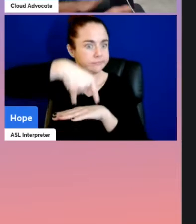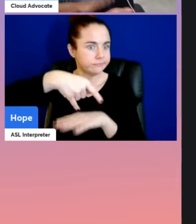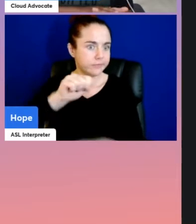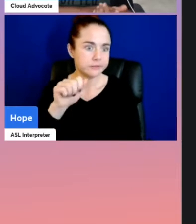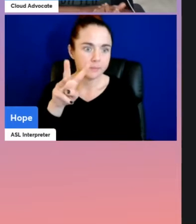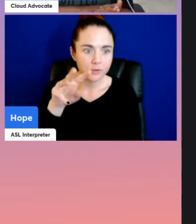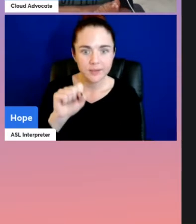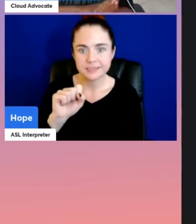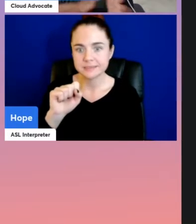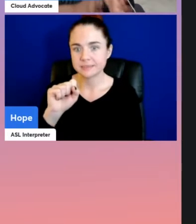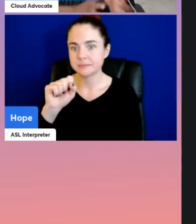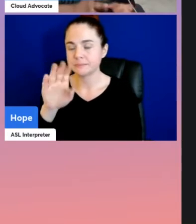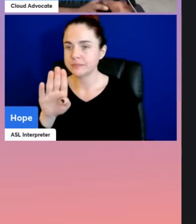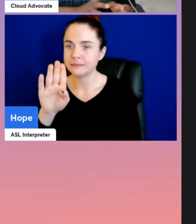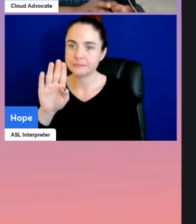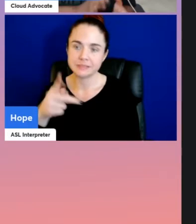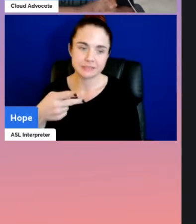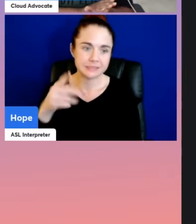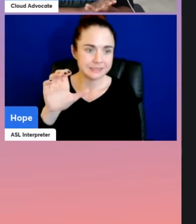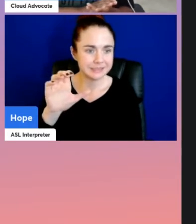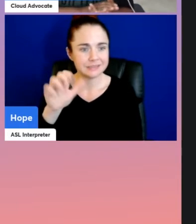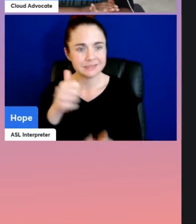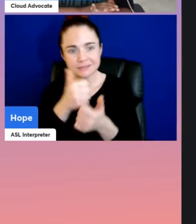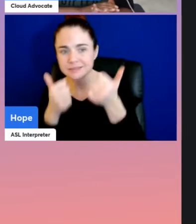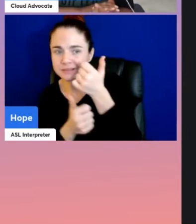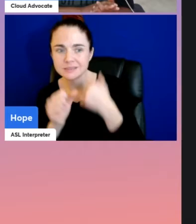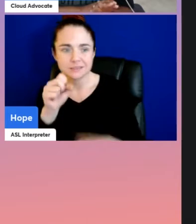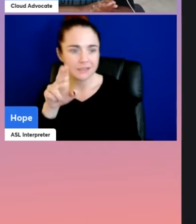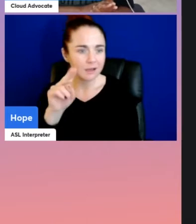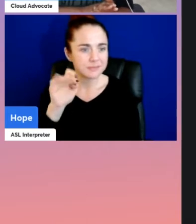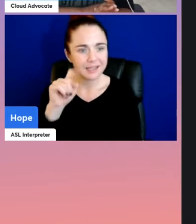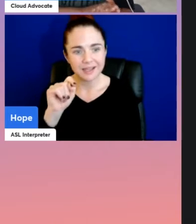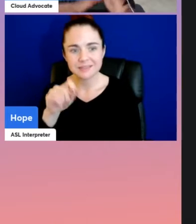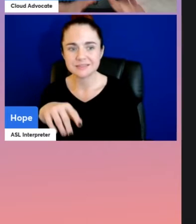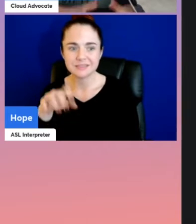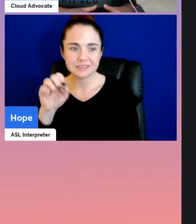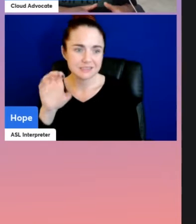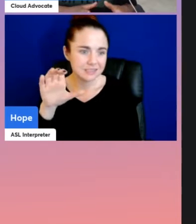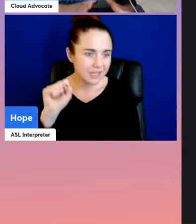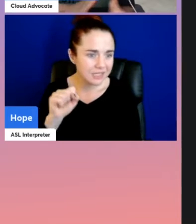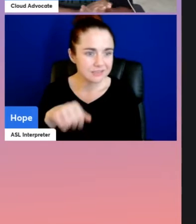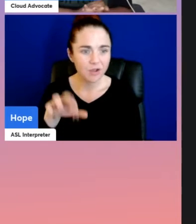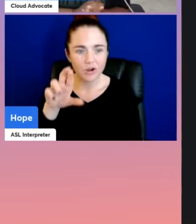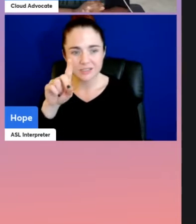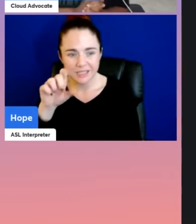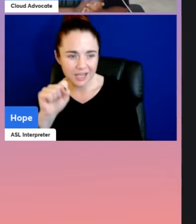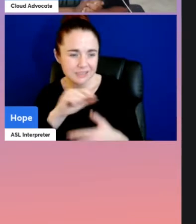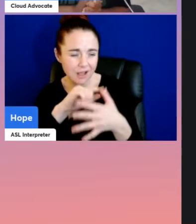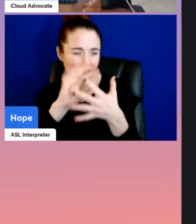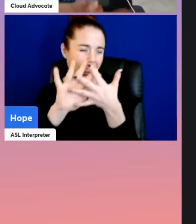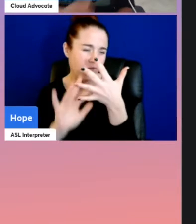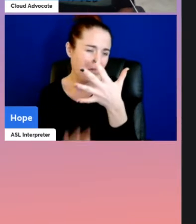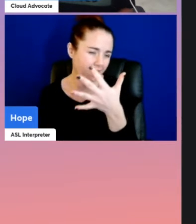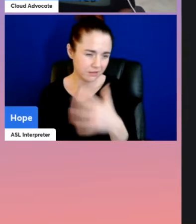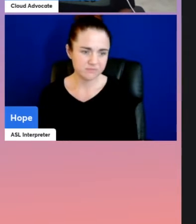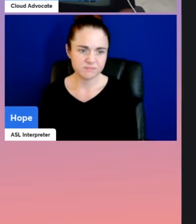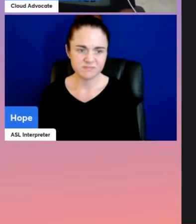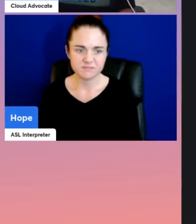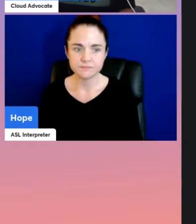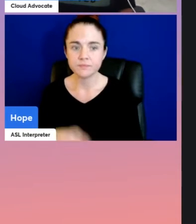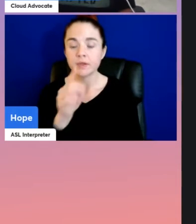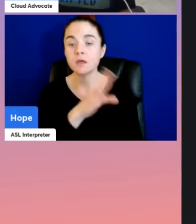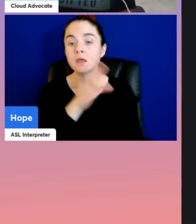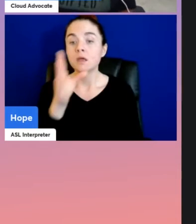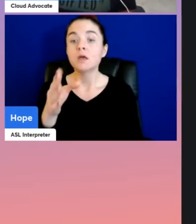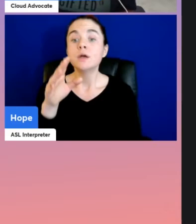and subnets and different stuff like that. ECS, RDS, all of that. Okay,